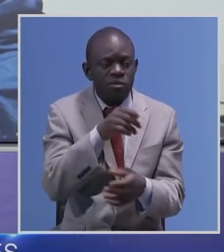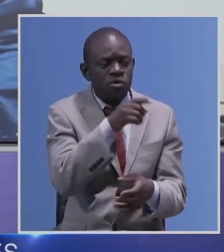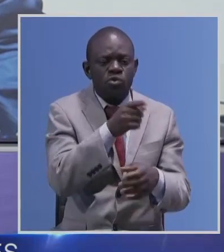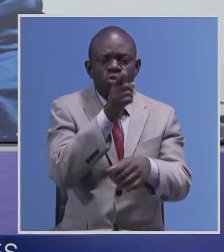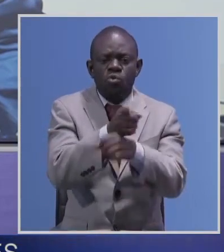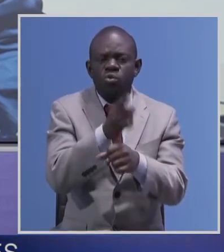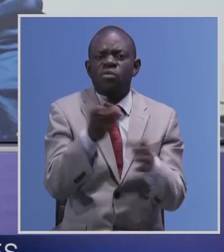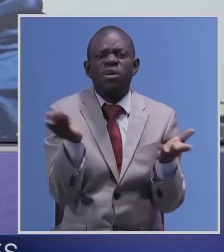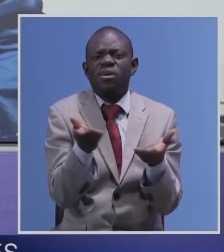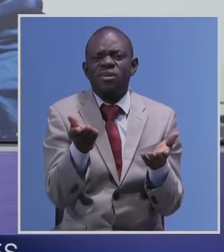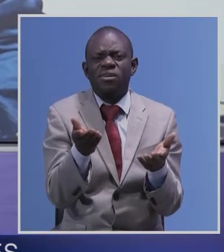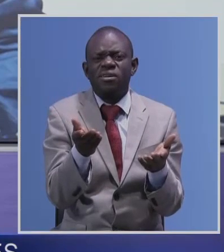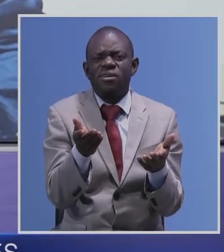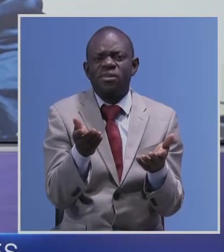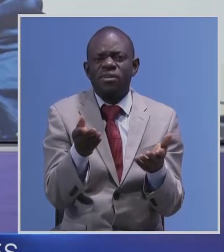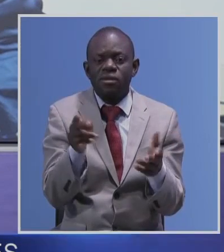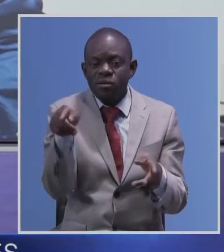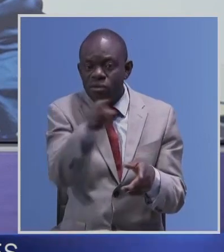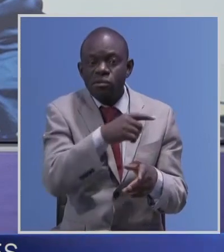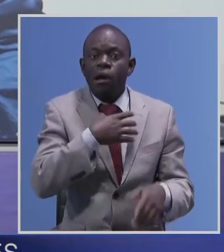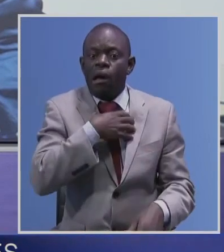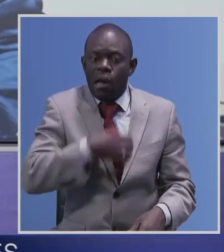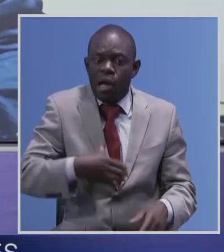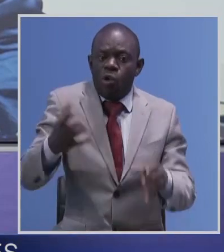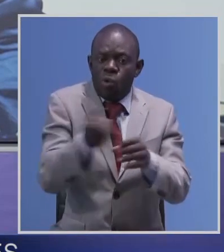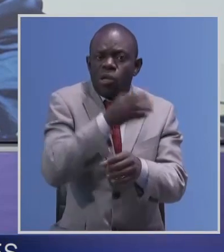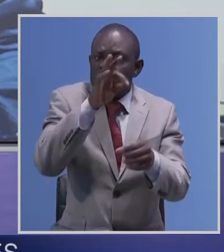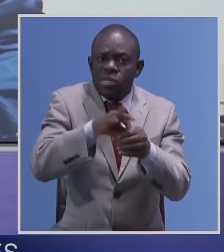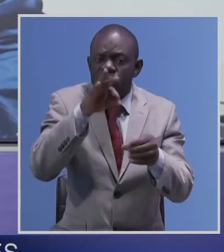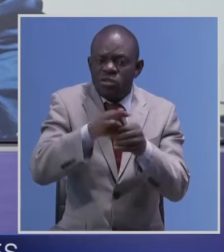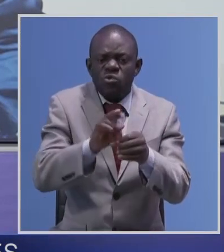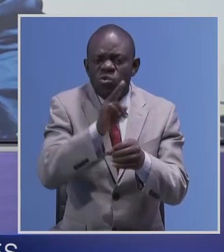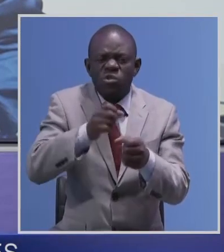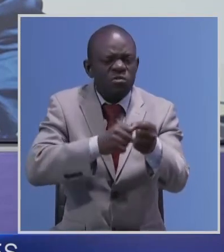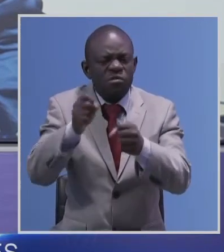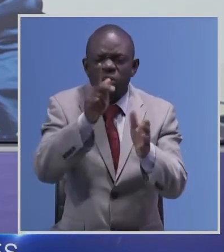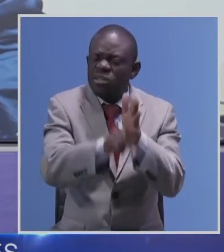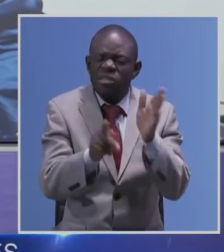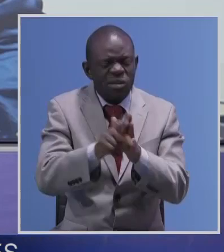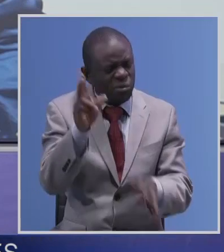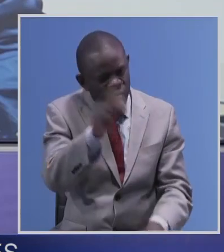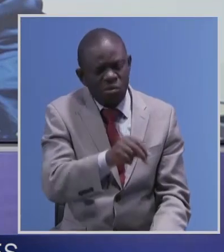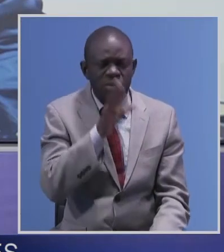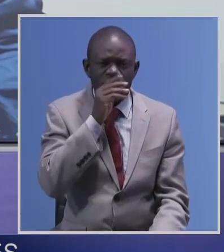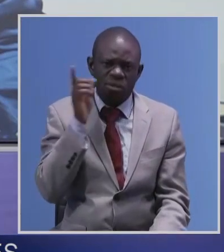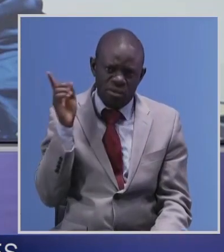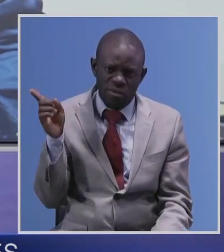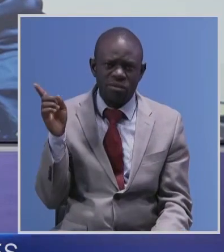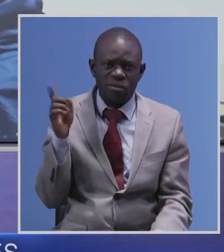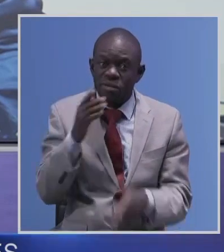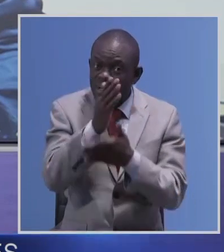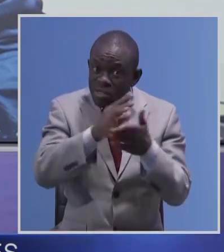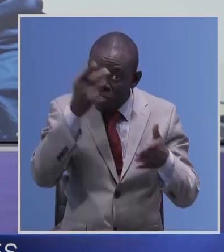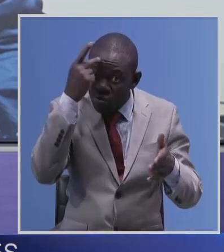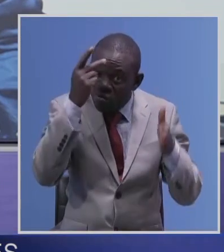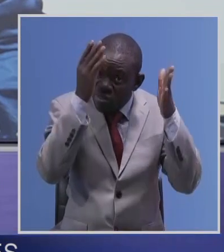shed blood because of wanting to win an election. The head of state says some politicians are signing peace accords even when they do not